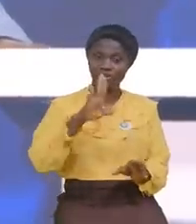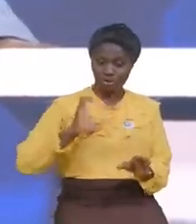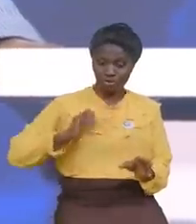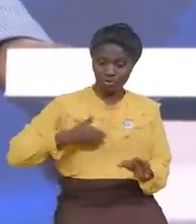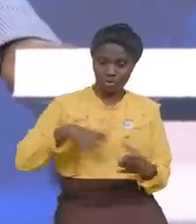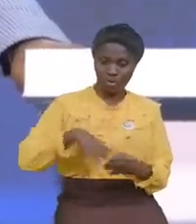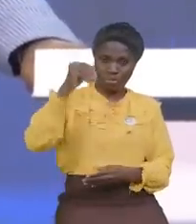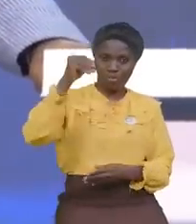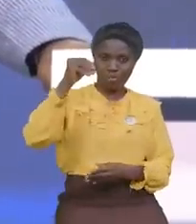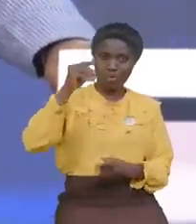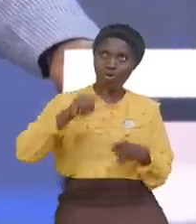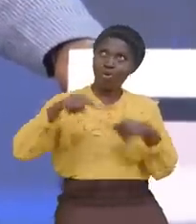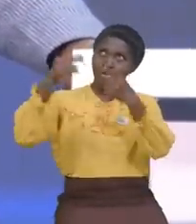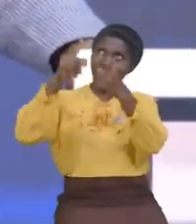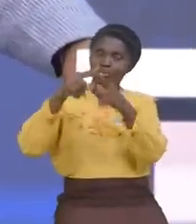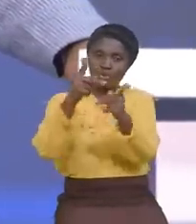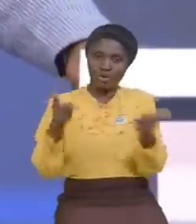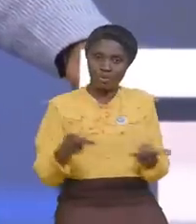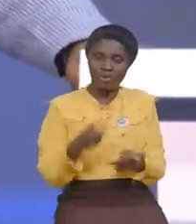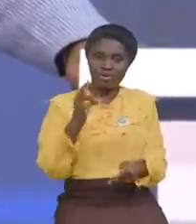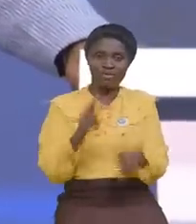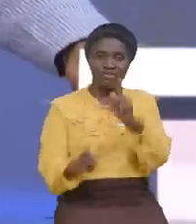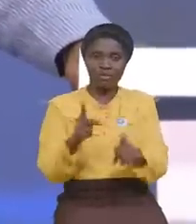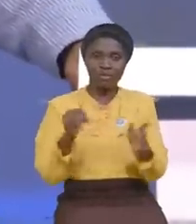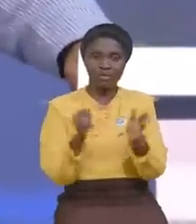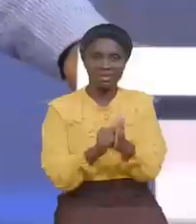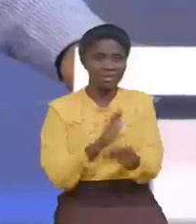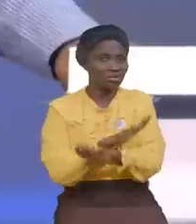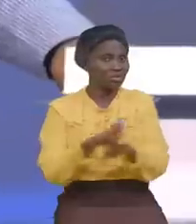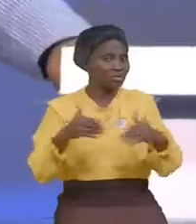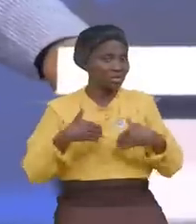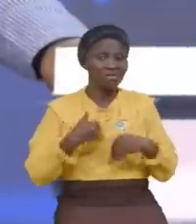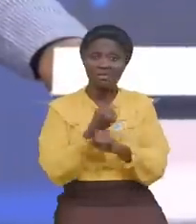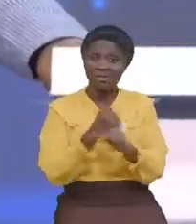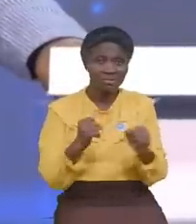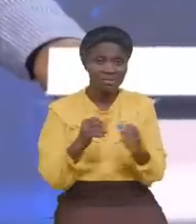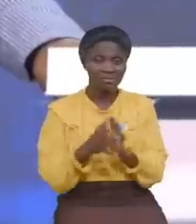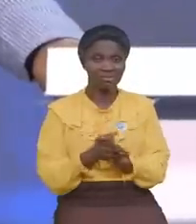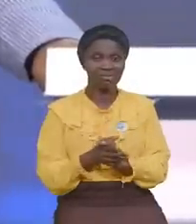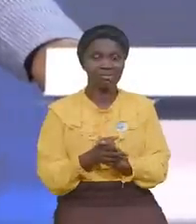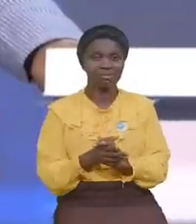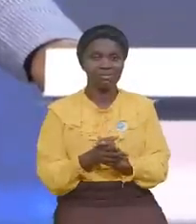the place of the people that do not have salvation.